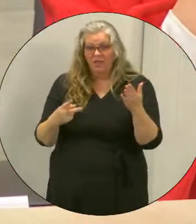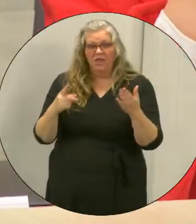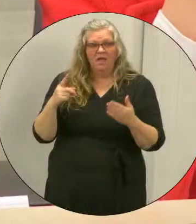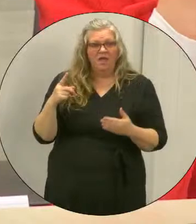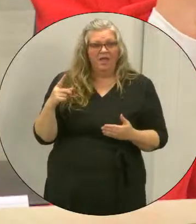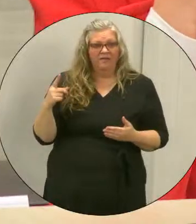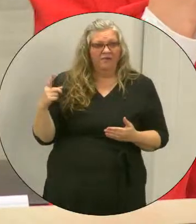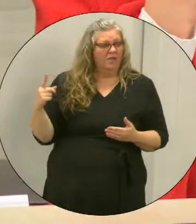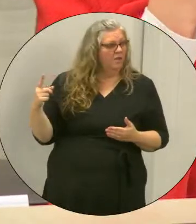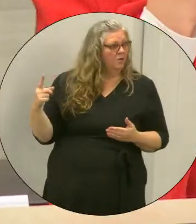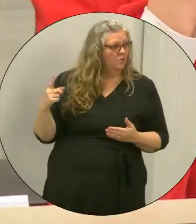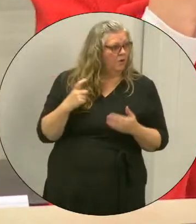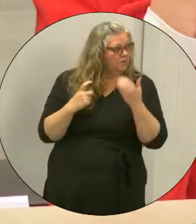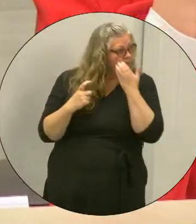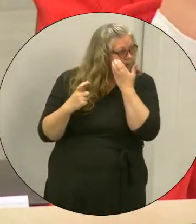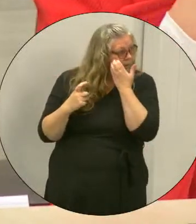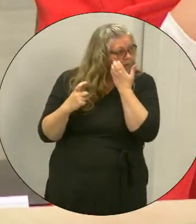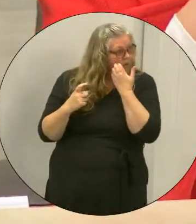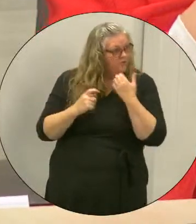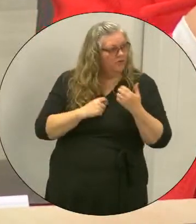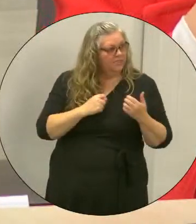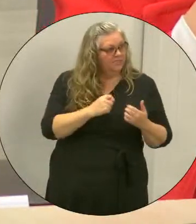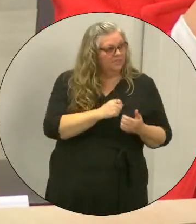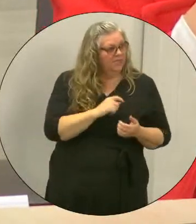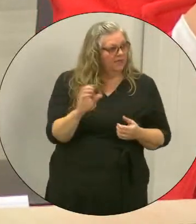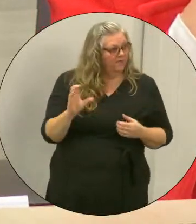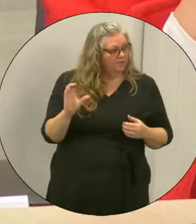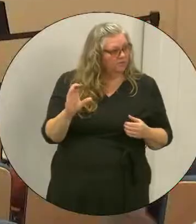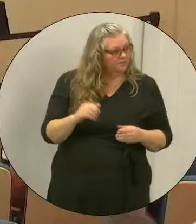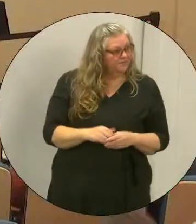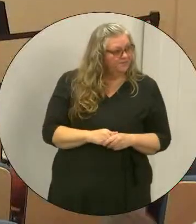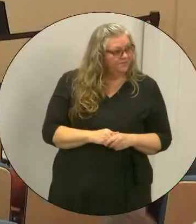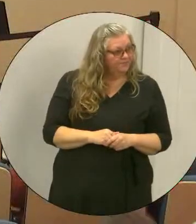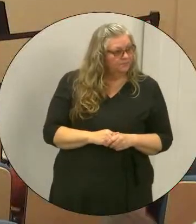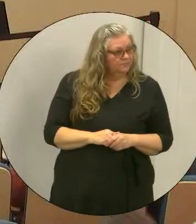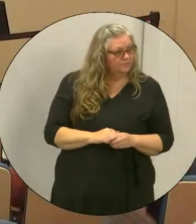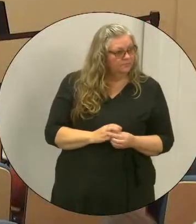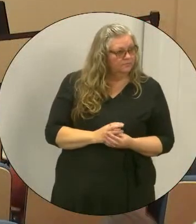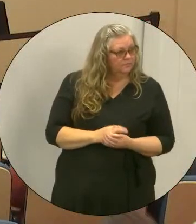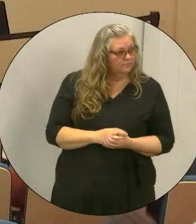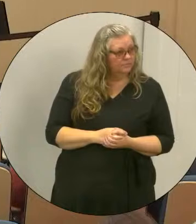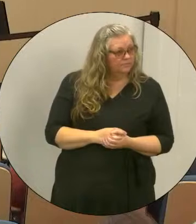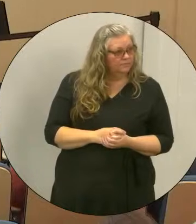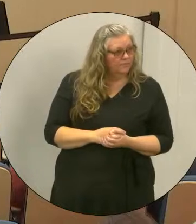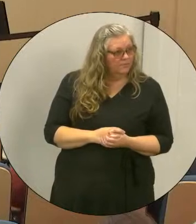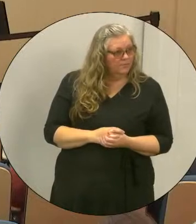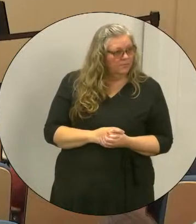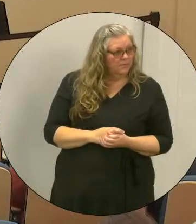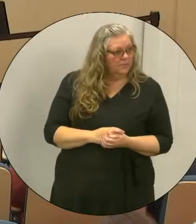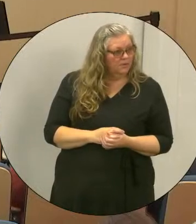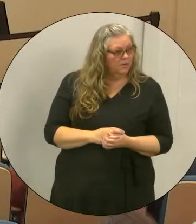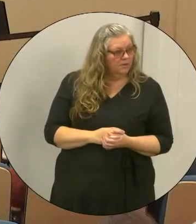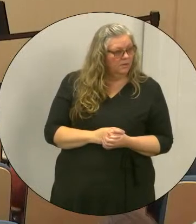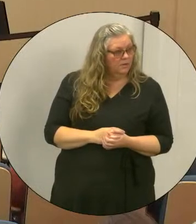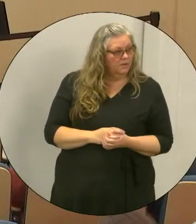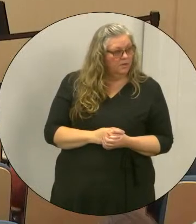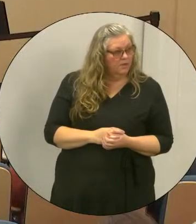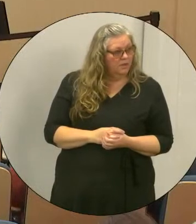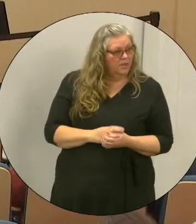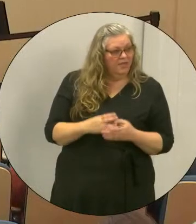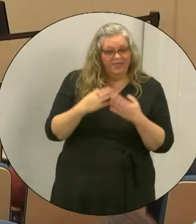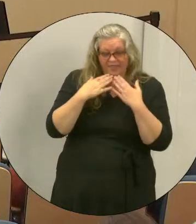Trustee Cavazos. Thank you. This question is for